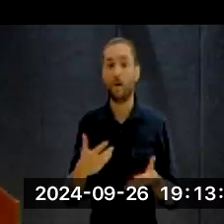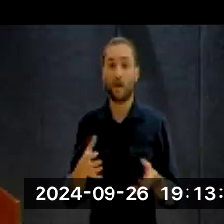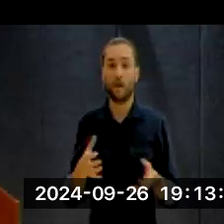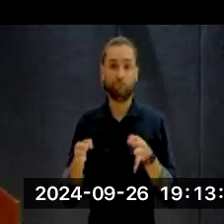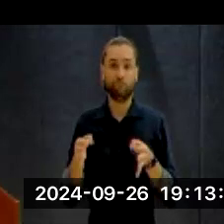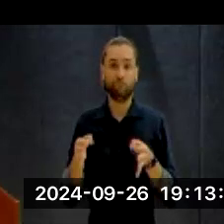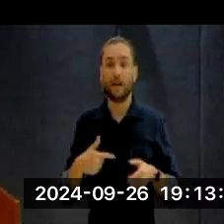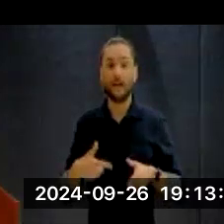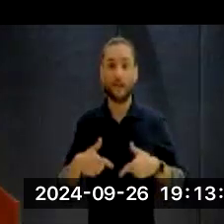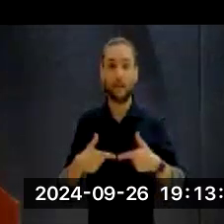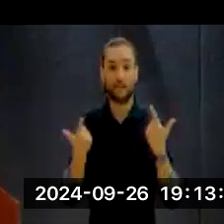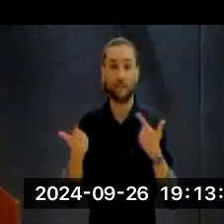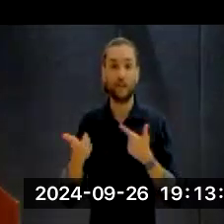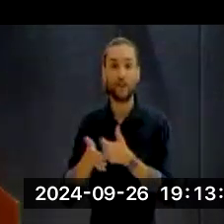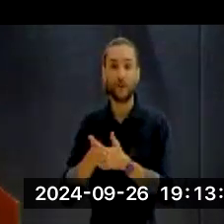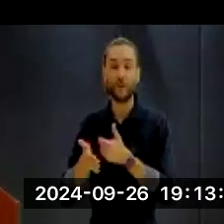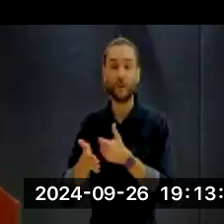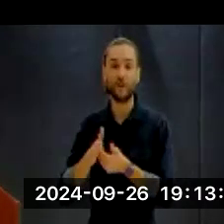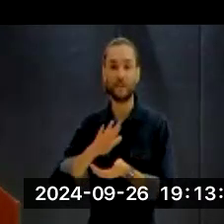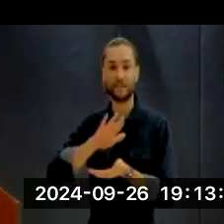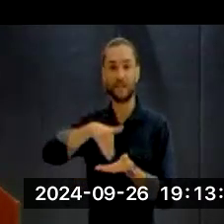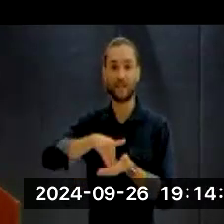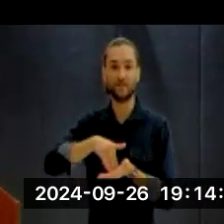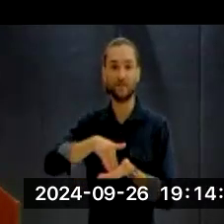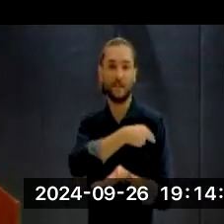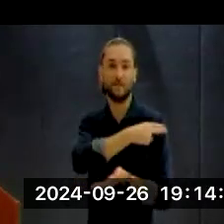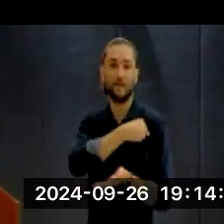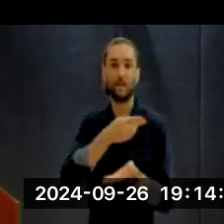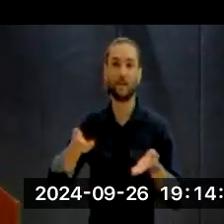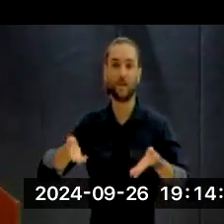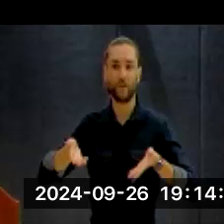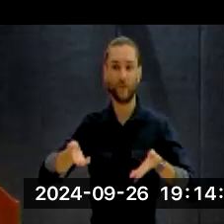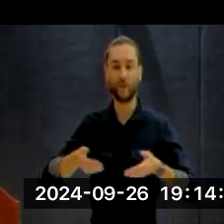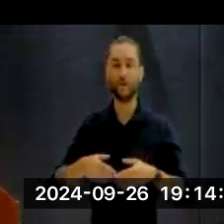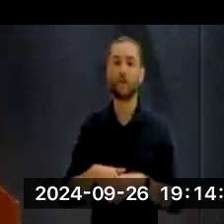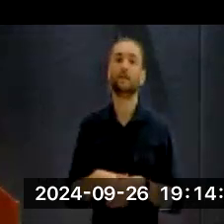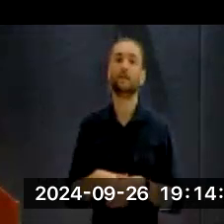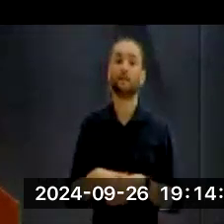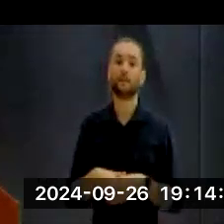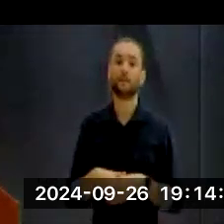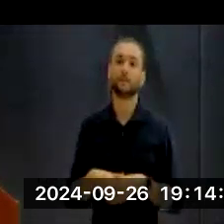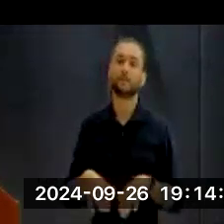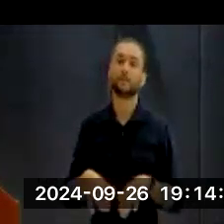next to Central Hospital here, every single morning I